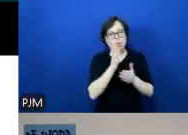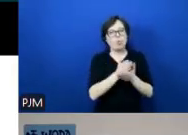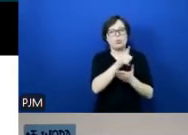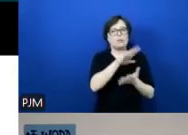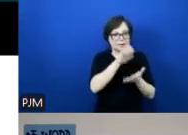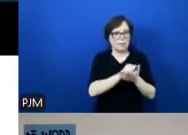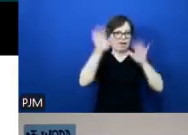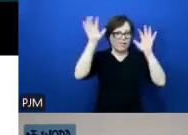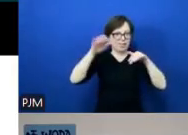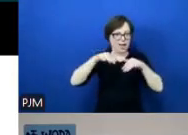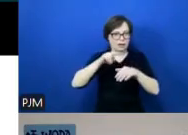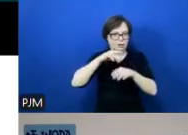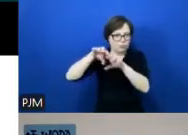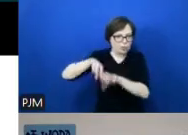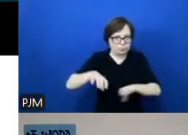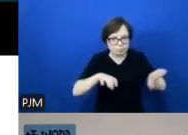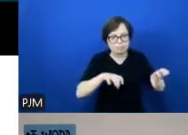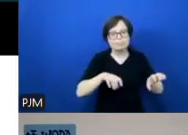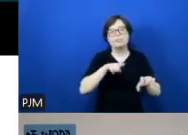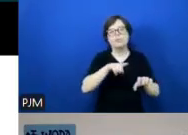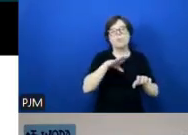drainage system.